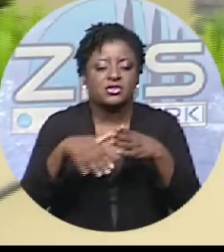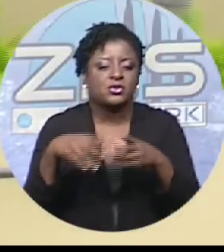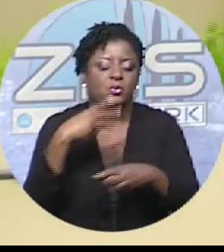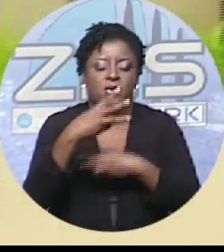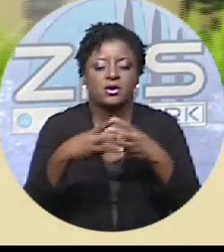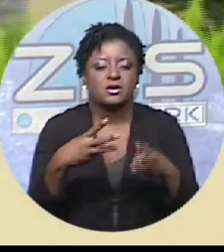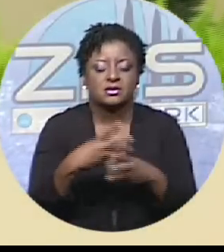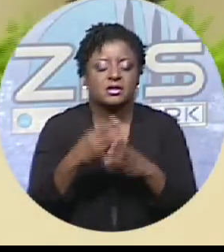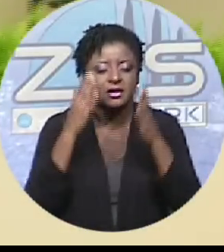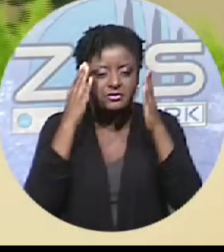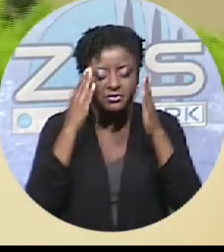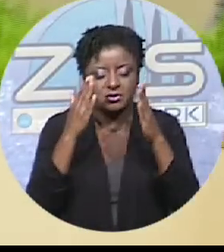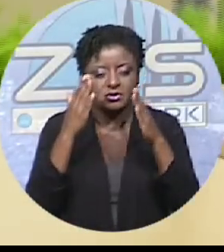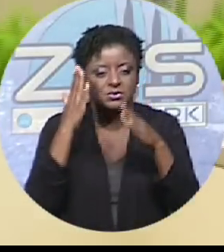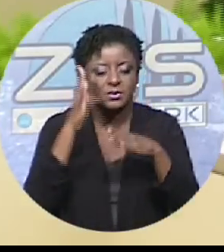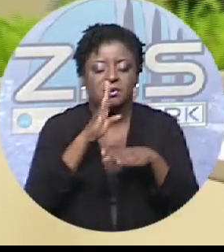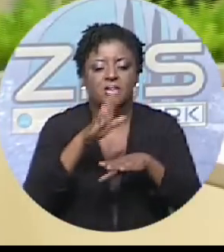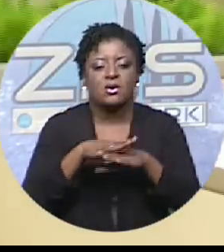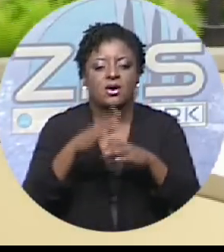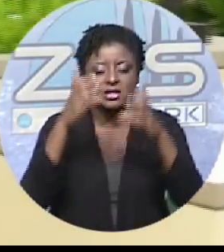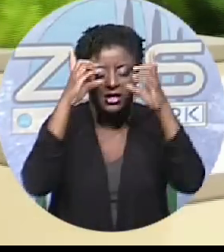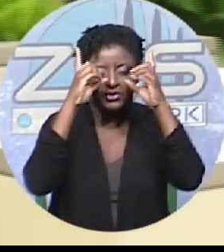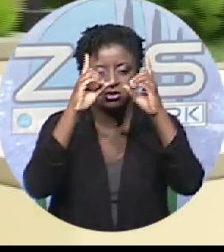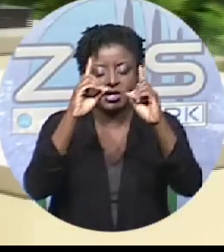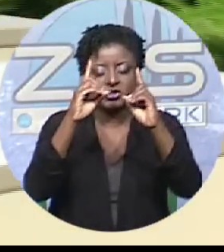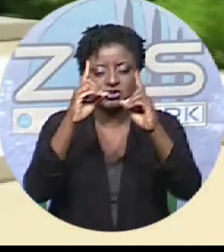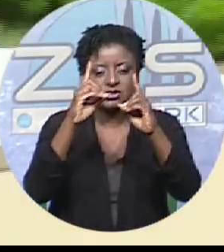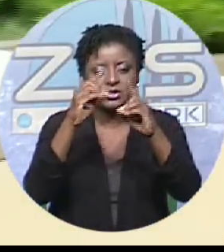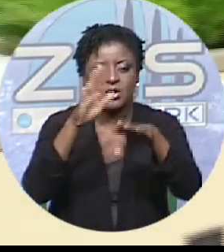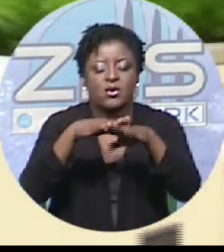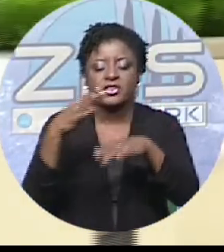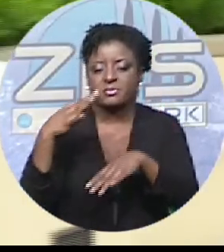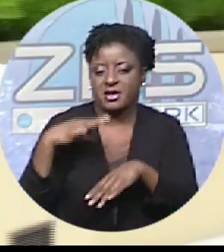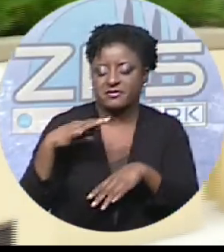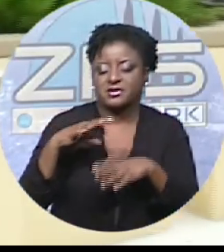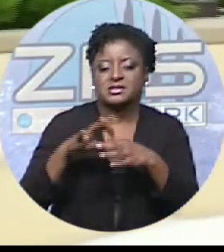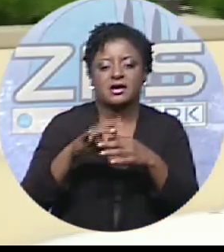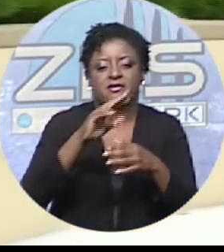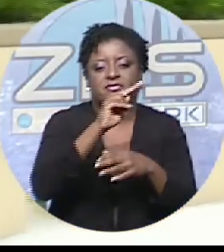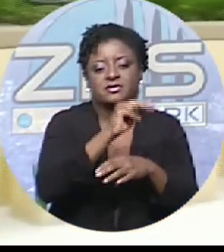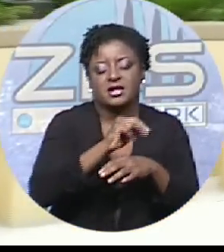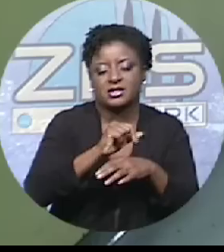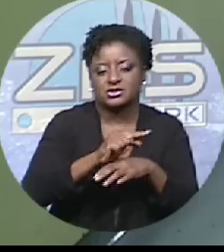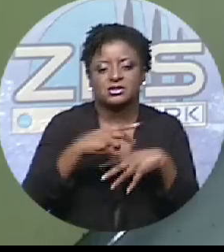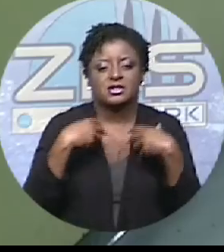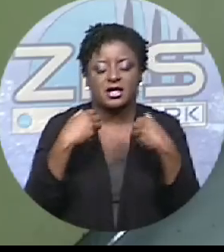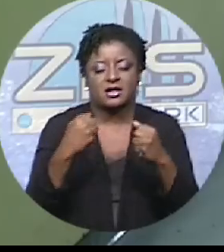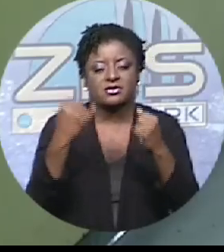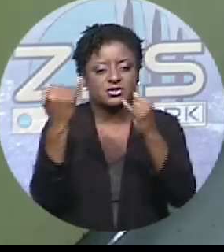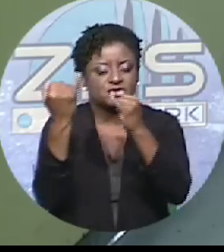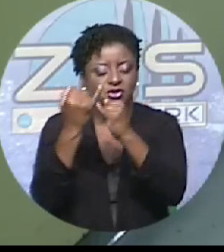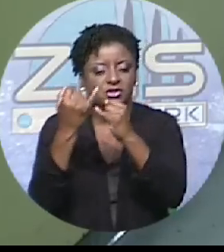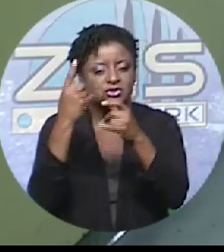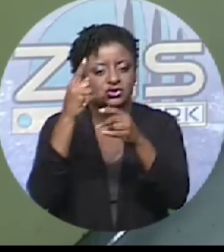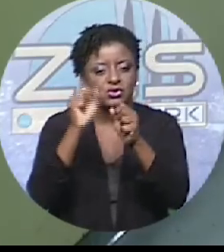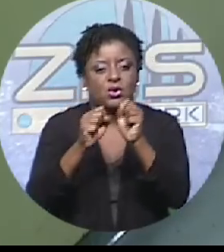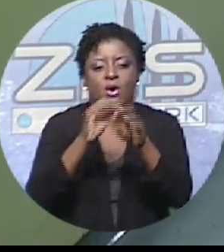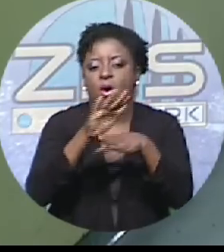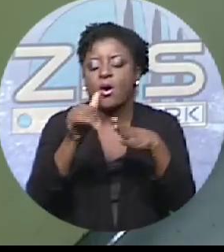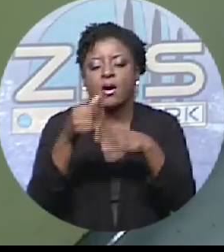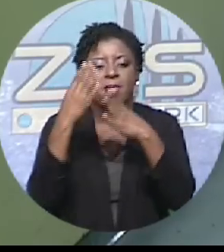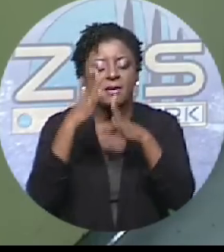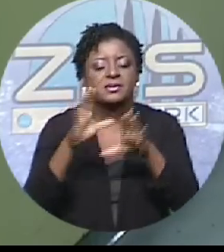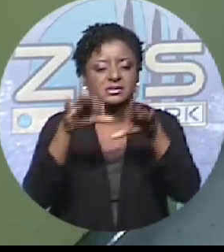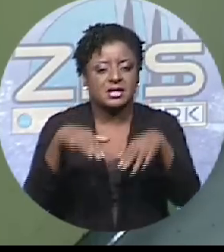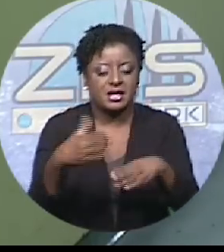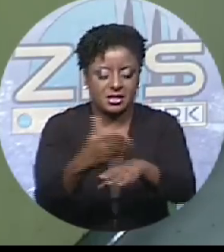emphasis will be placed on education in the coming days on the benefits of national health insurance so that all Bahamians will be able to